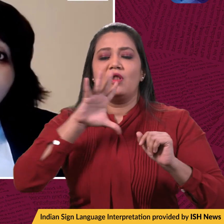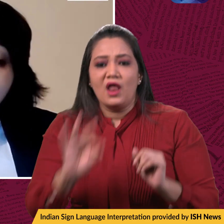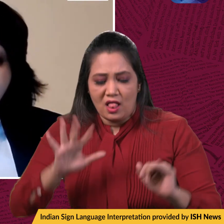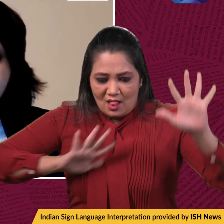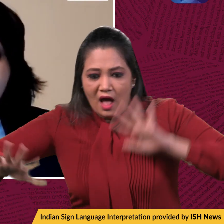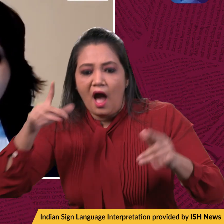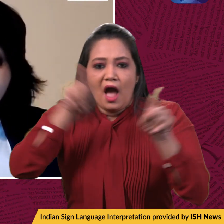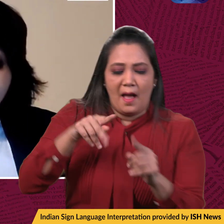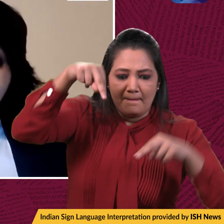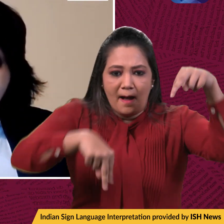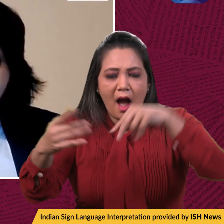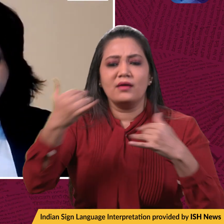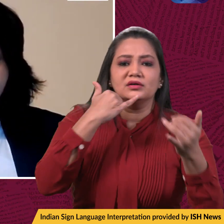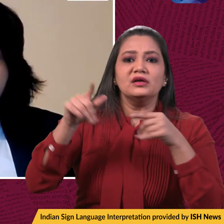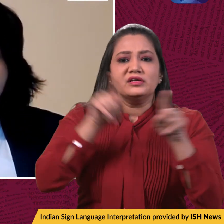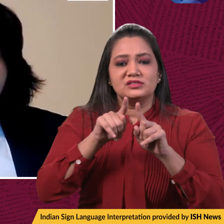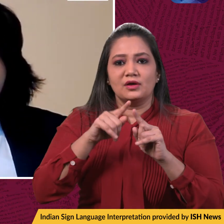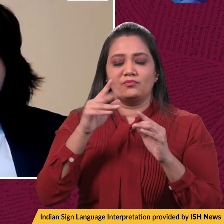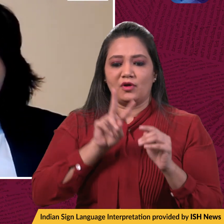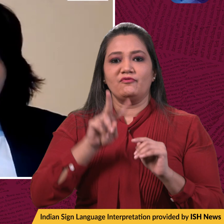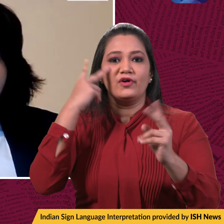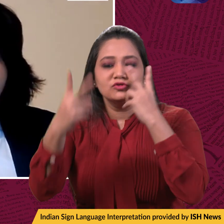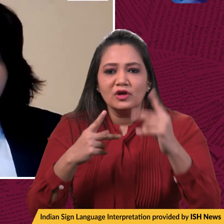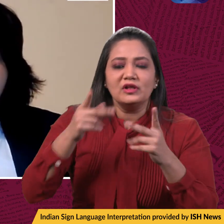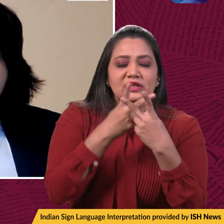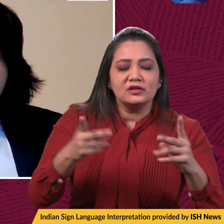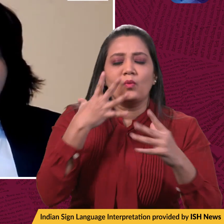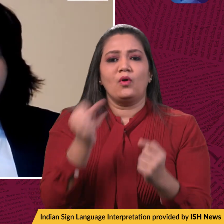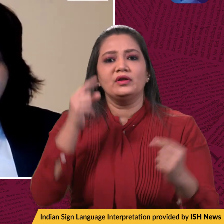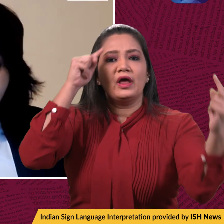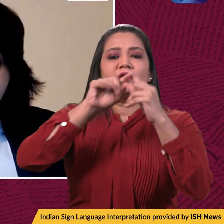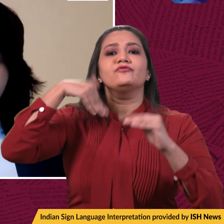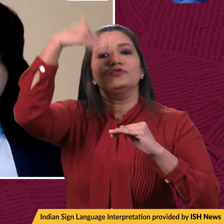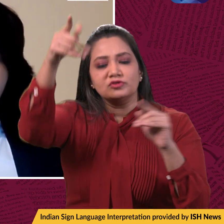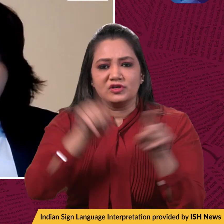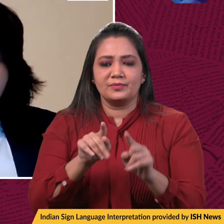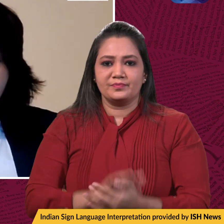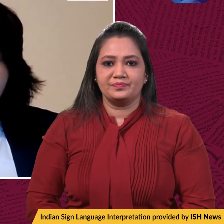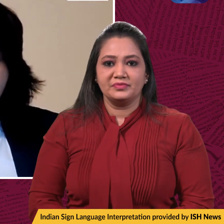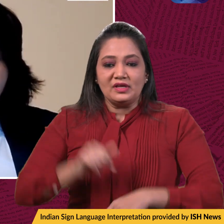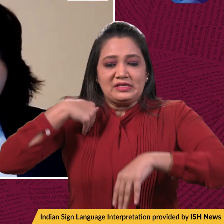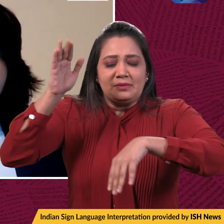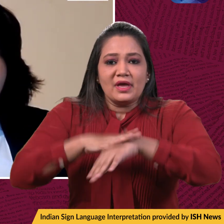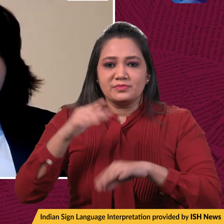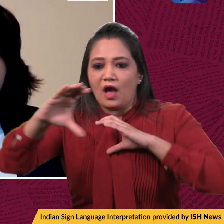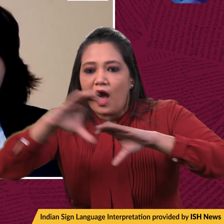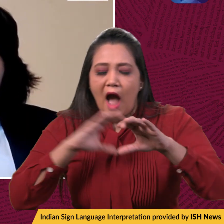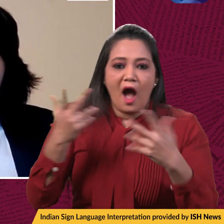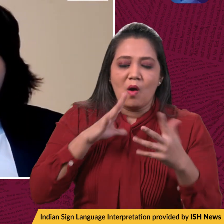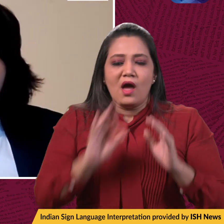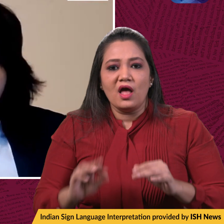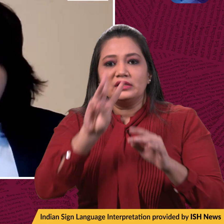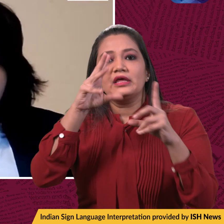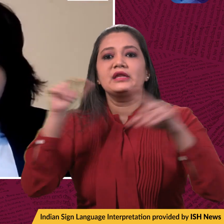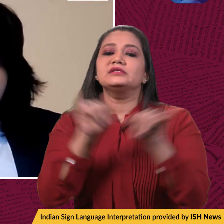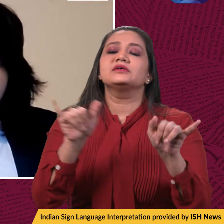to create a greater sense of virtual presence. That's what they're calling, to mimic the experience of interacting in person.